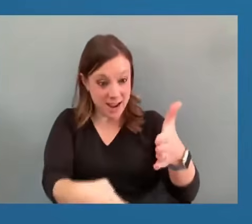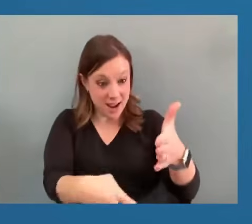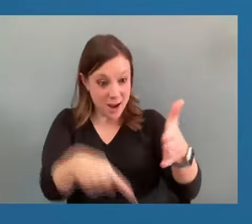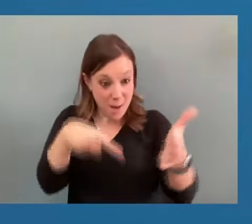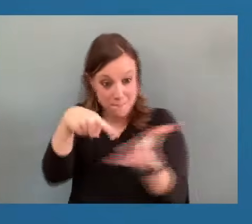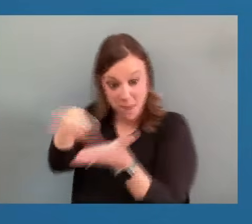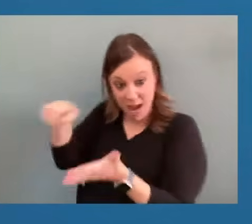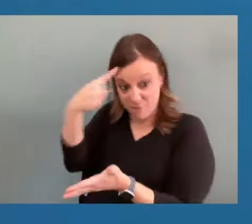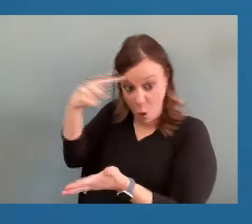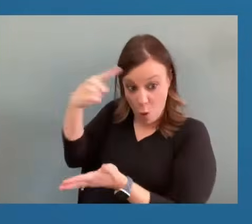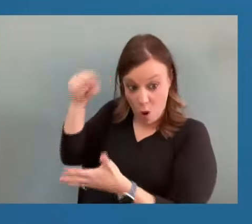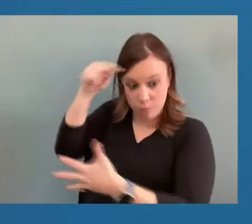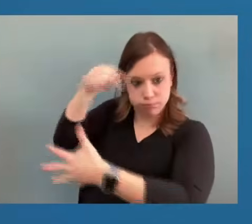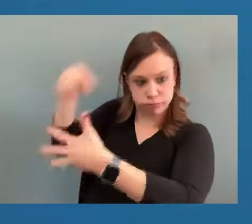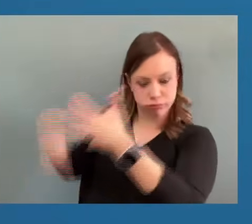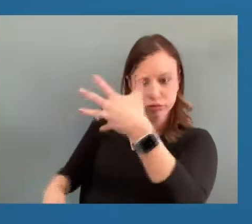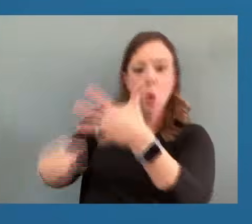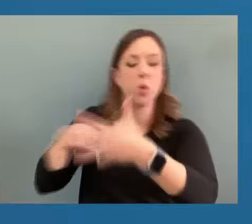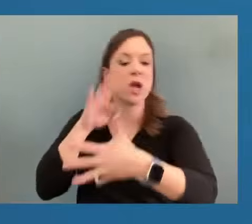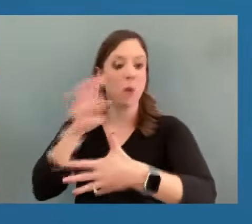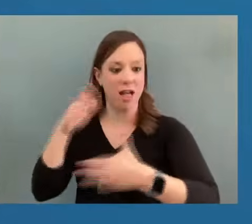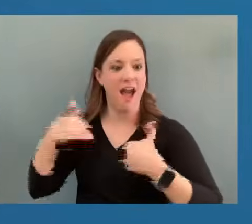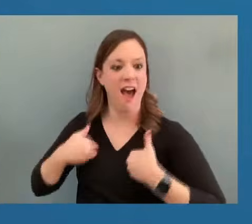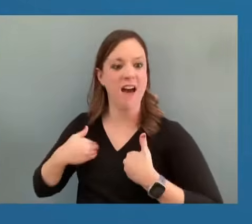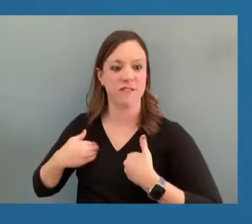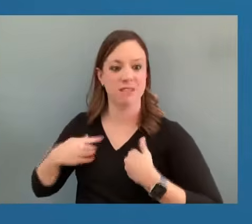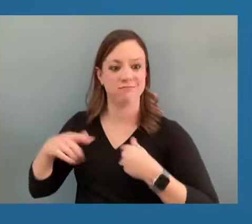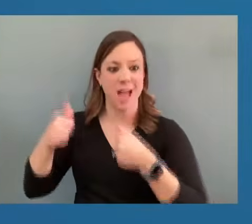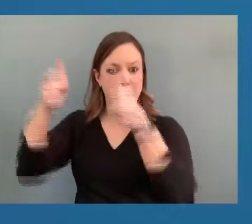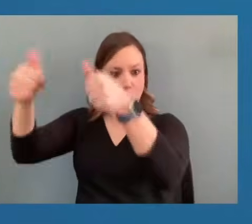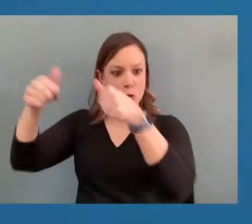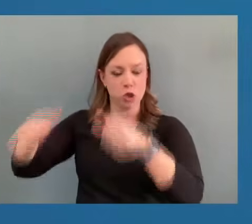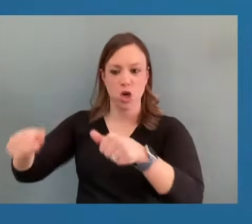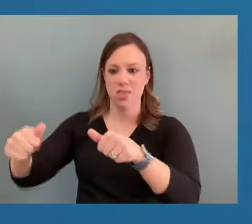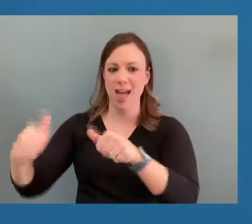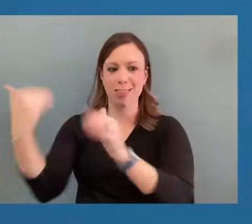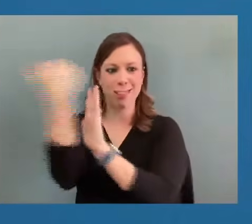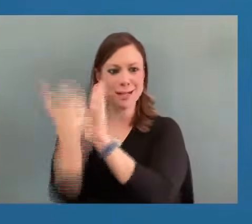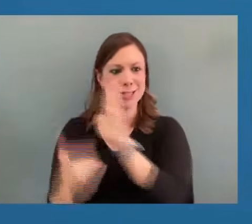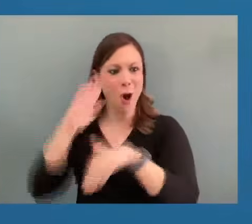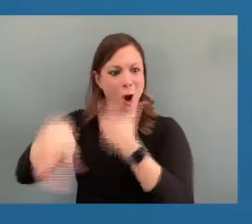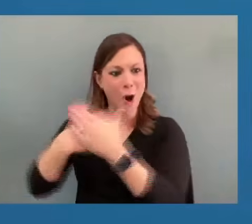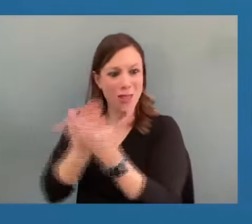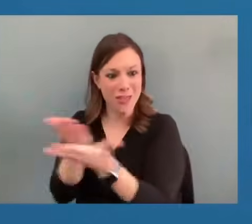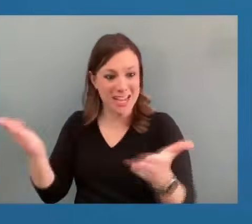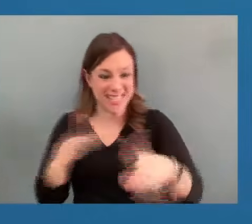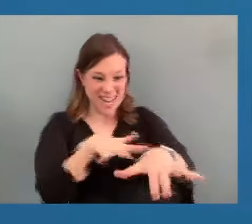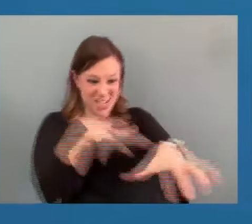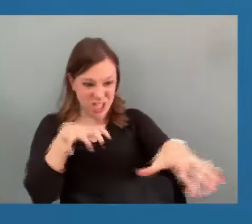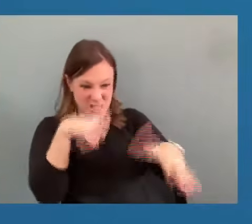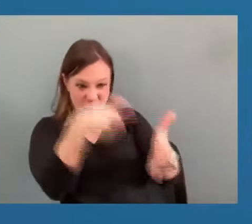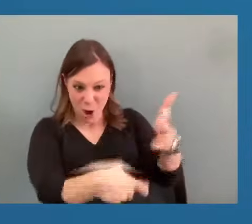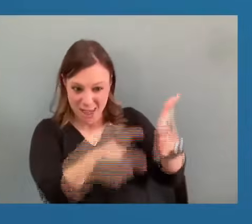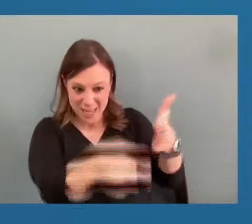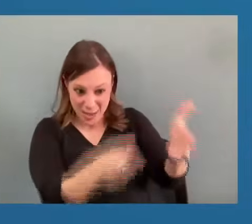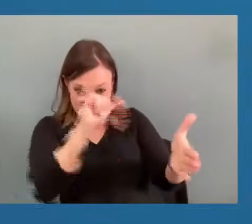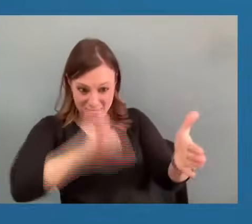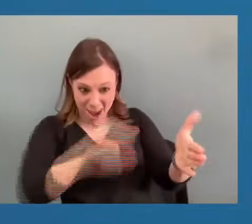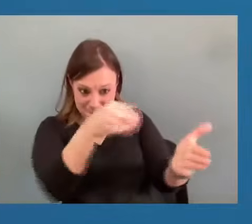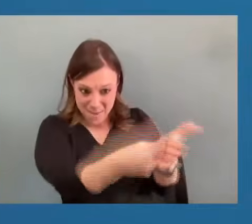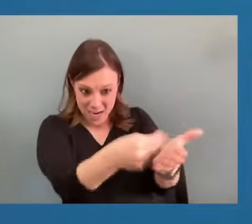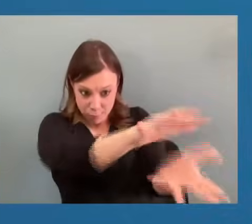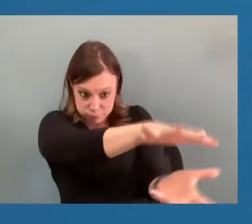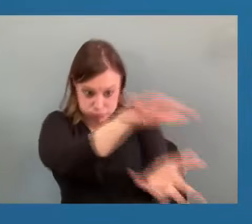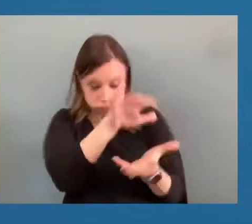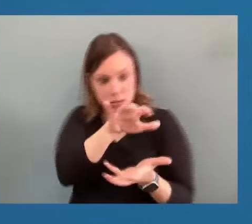congestion, and that was paid for by congestion pricing. Listen, 2025 was an unbelievably huge year for the MTA. You put out a